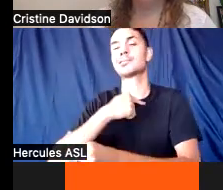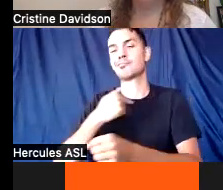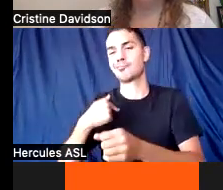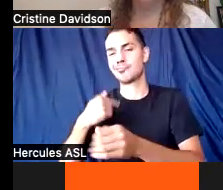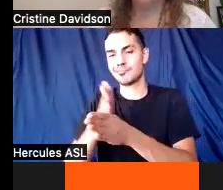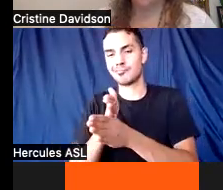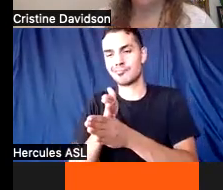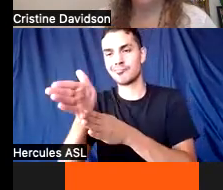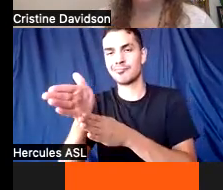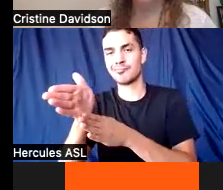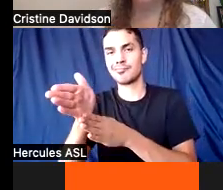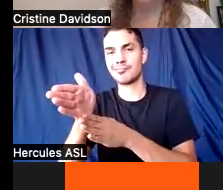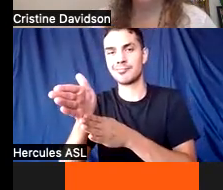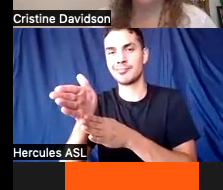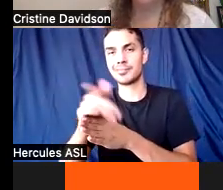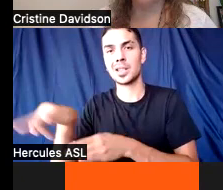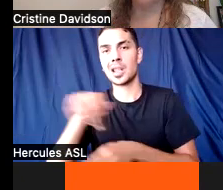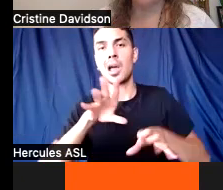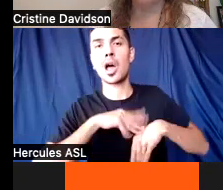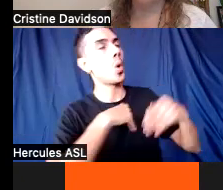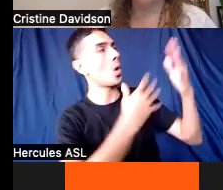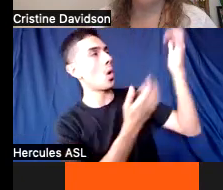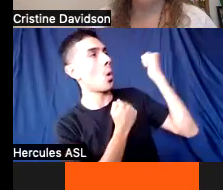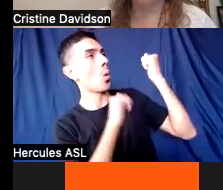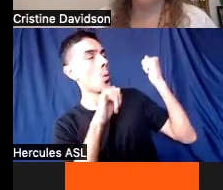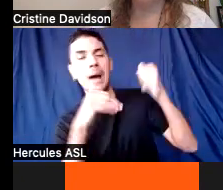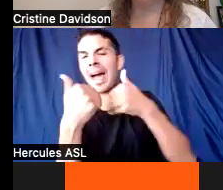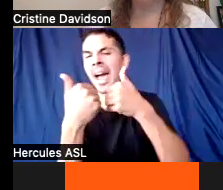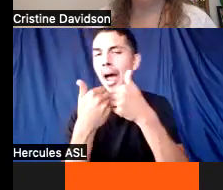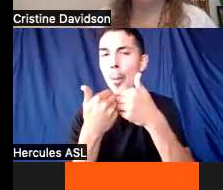oppressor? School systems.